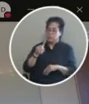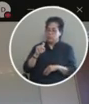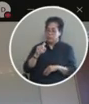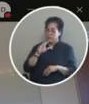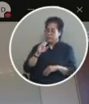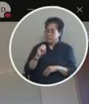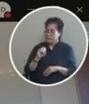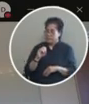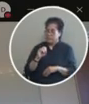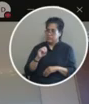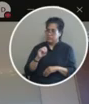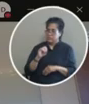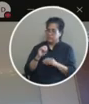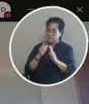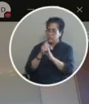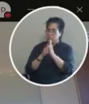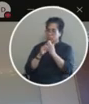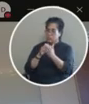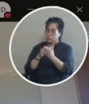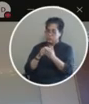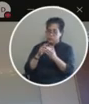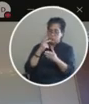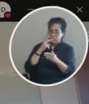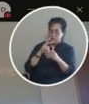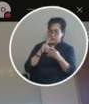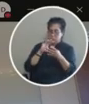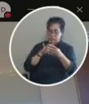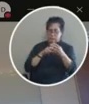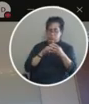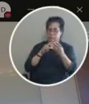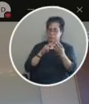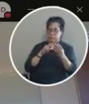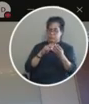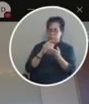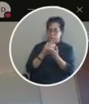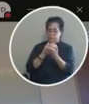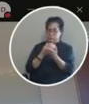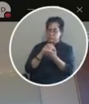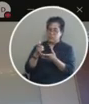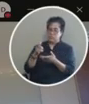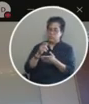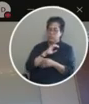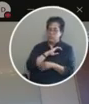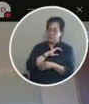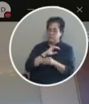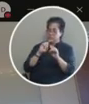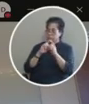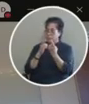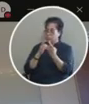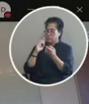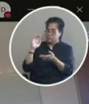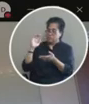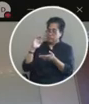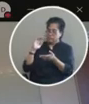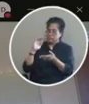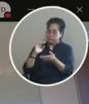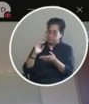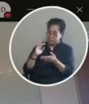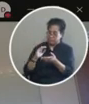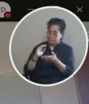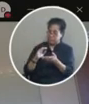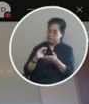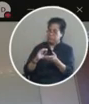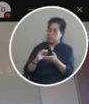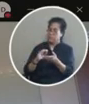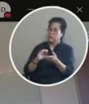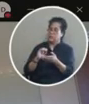new officers. You all have seen that graph many, many times of the depletion of our police force to the point where they